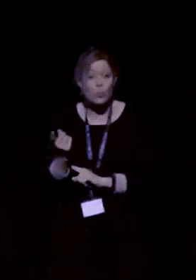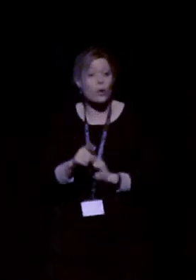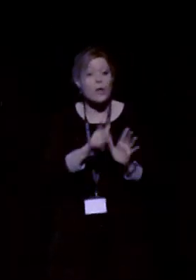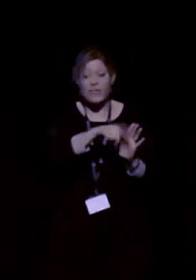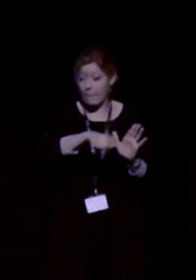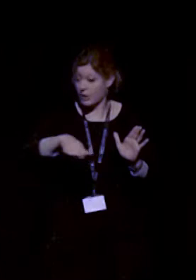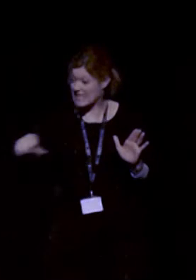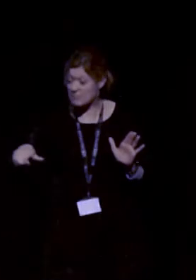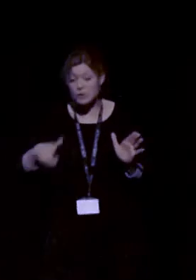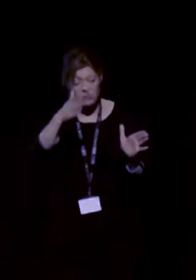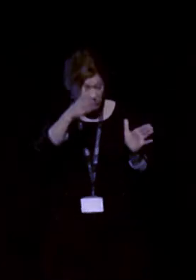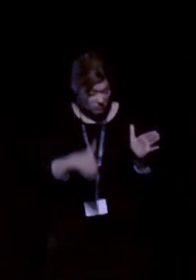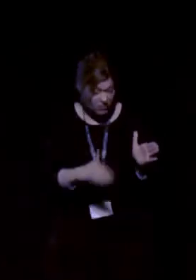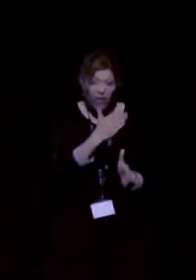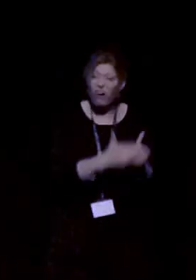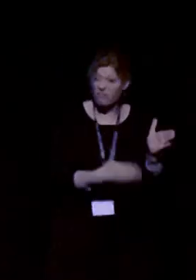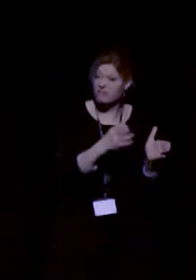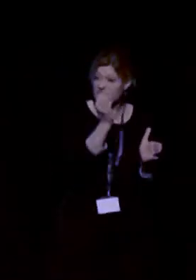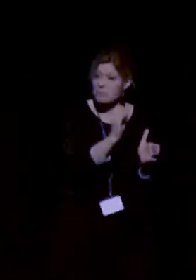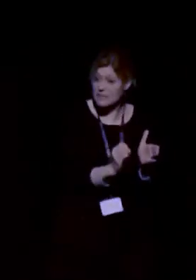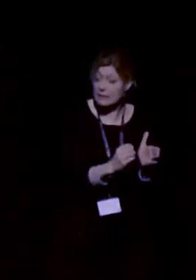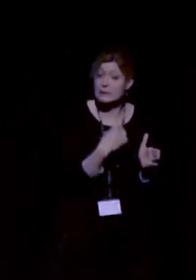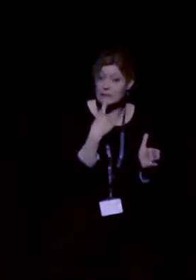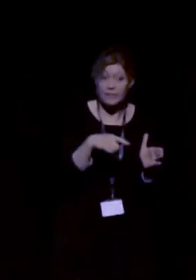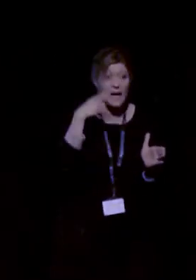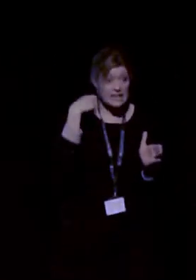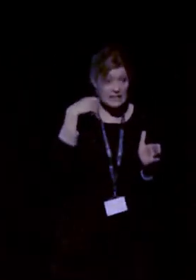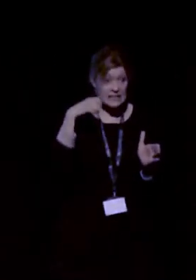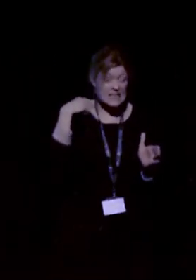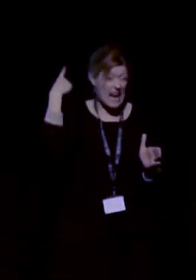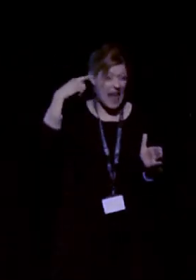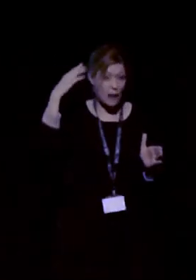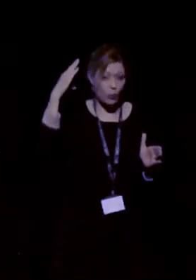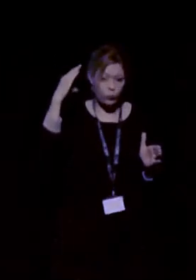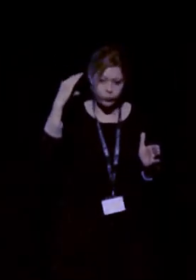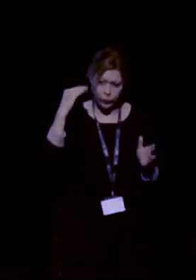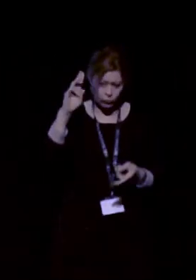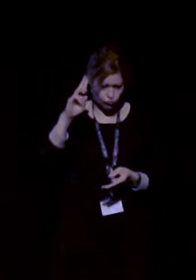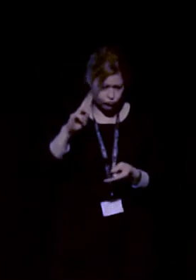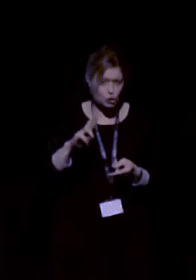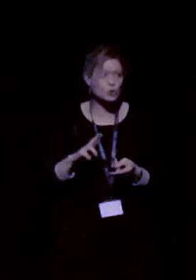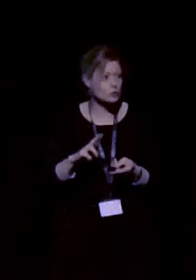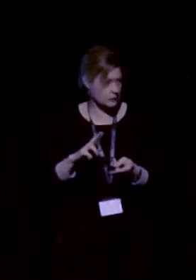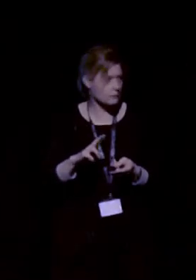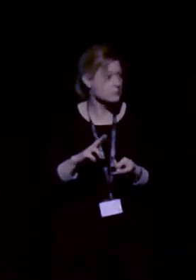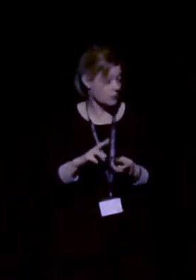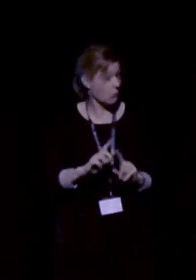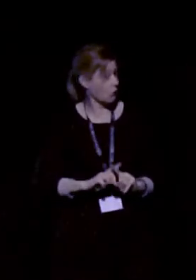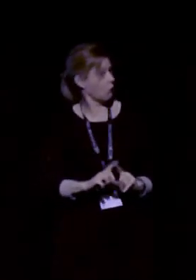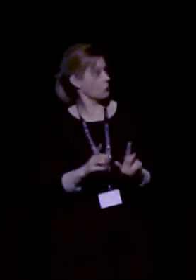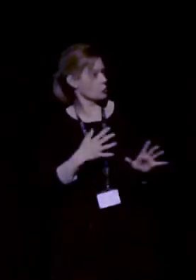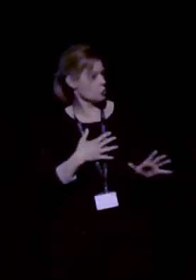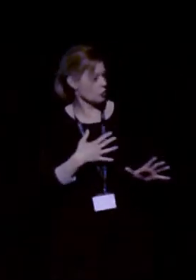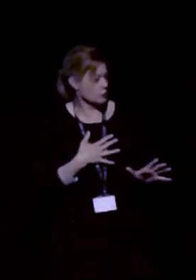participants reported an actual change in the loudness of the tinnitus, which is unusual. In many studies, people have found